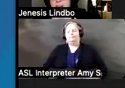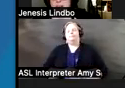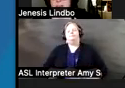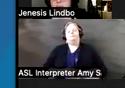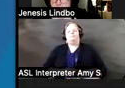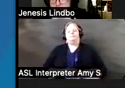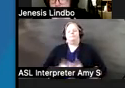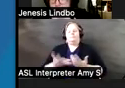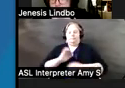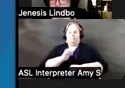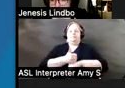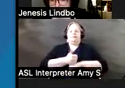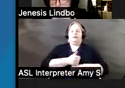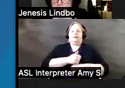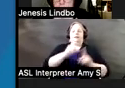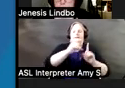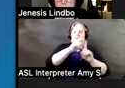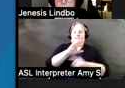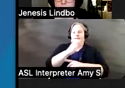implemented text to speech.